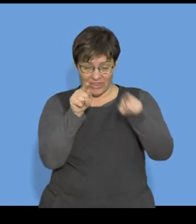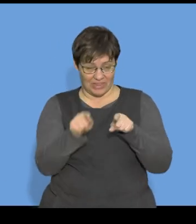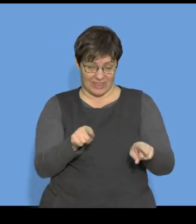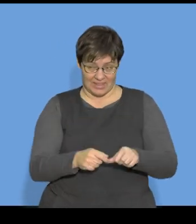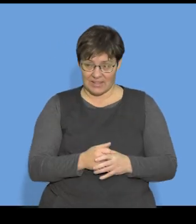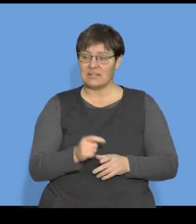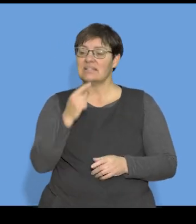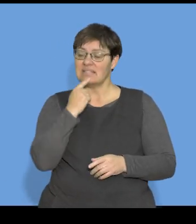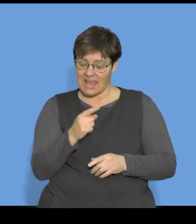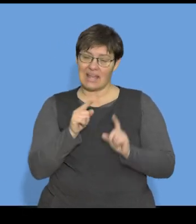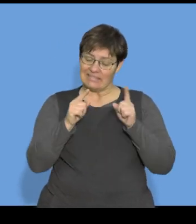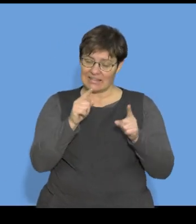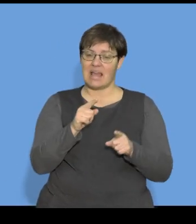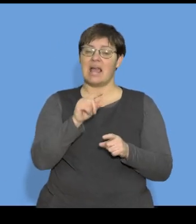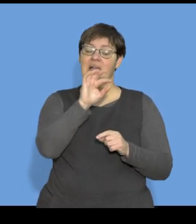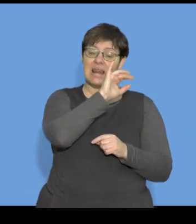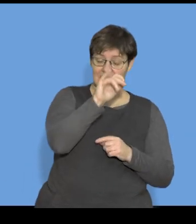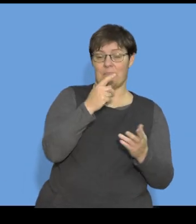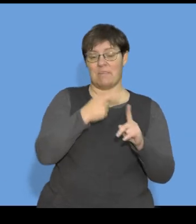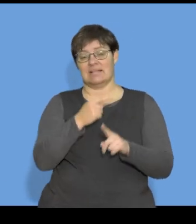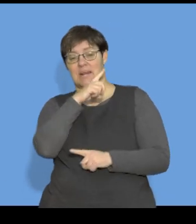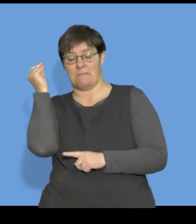question says letter and name.